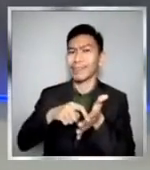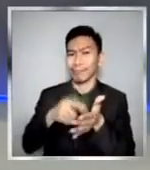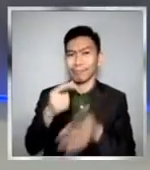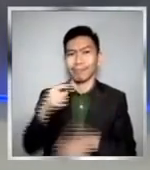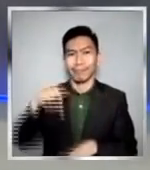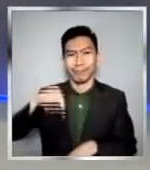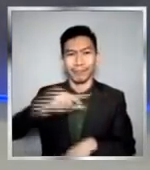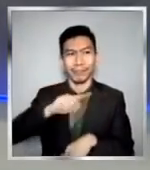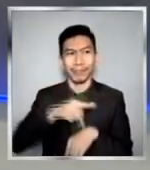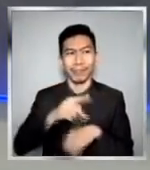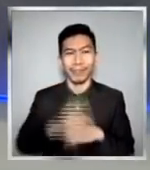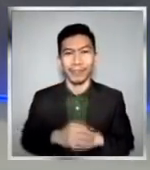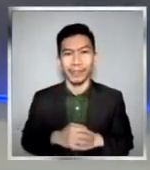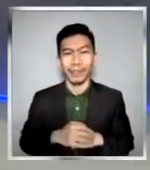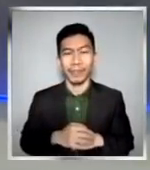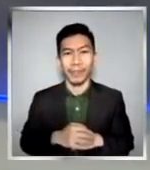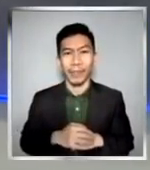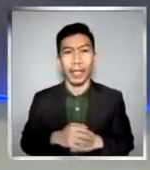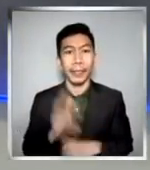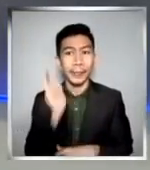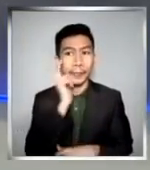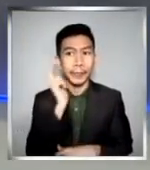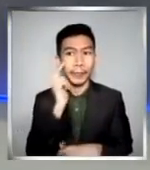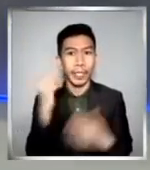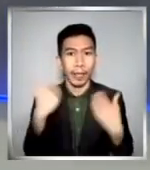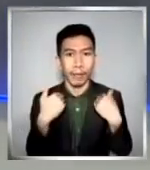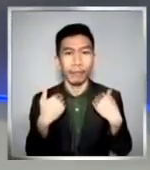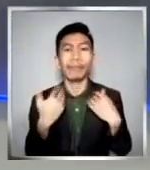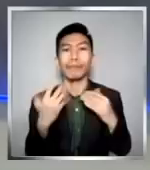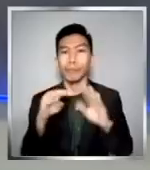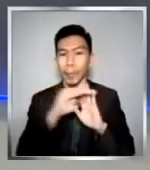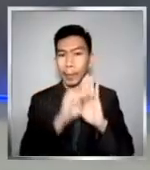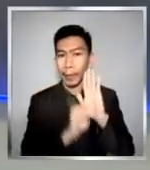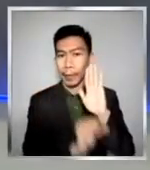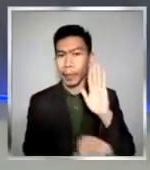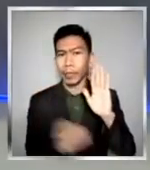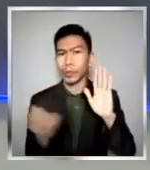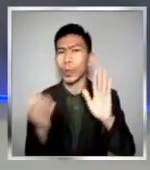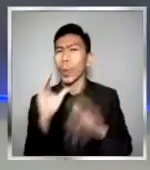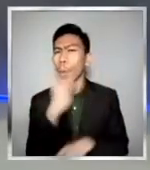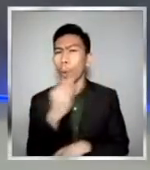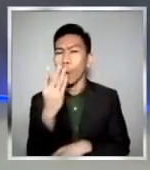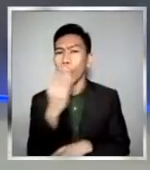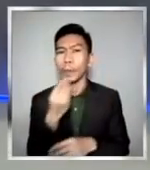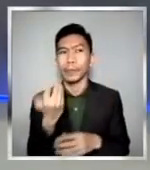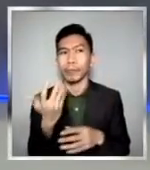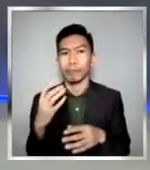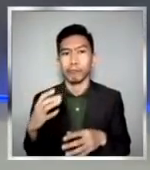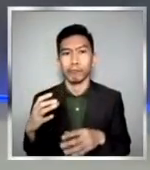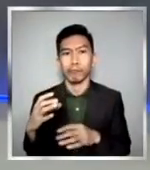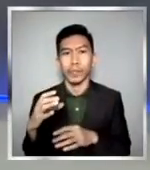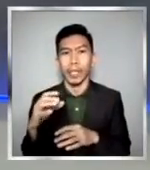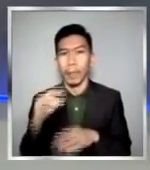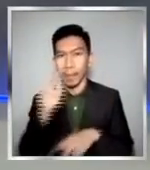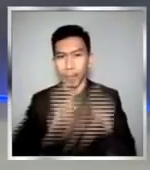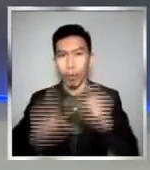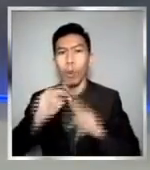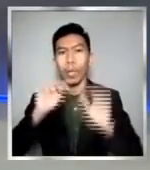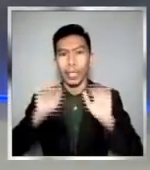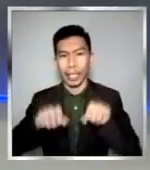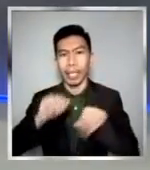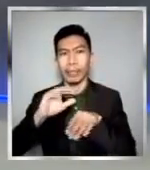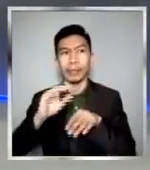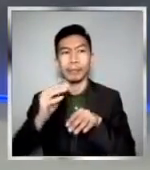Hawak na raw ni Pangulong Duterte ang shortlist ng mga kandidatong pwedeng maging sunod na punong mahistrado. Ang papalitan nilang si